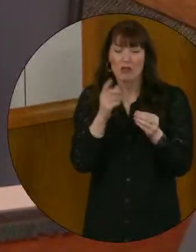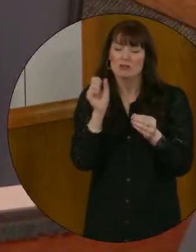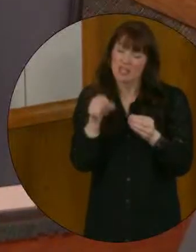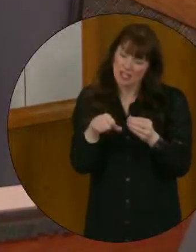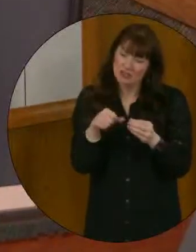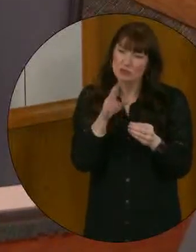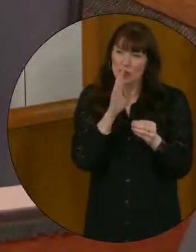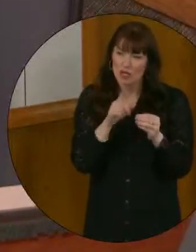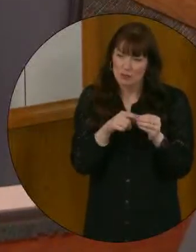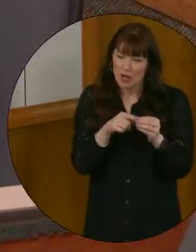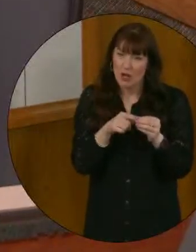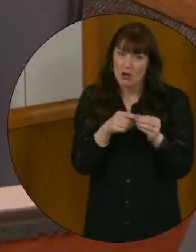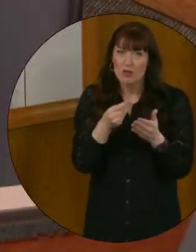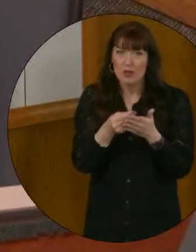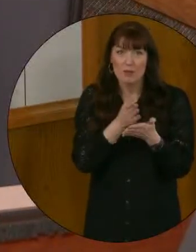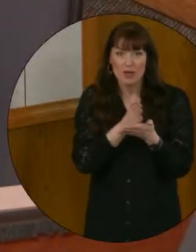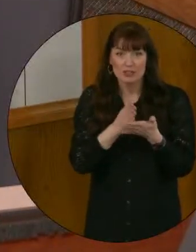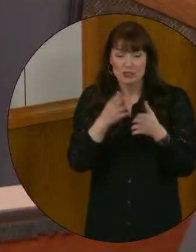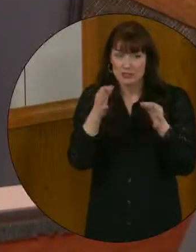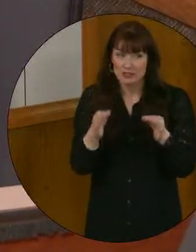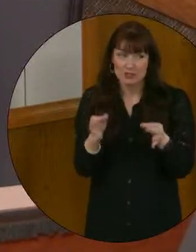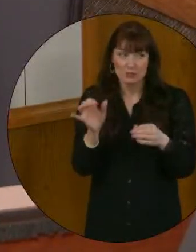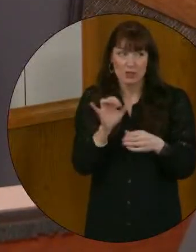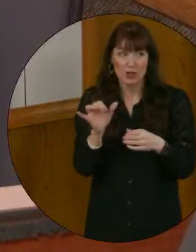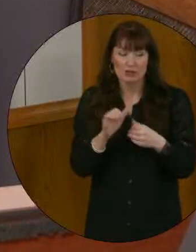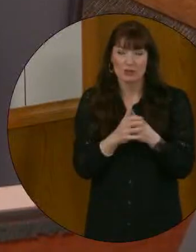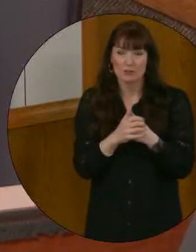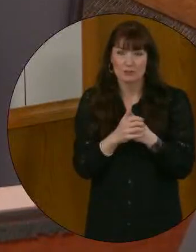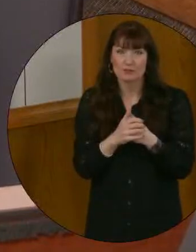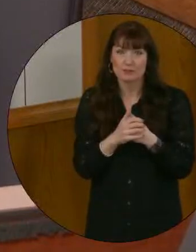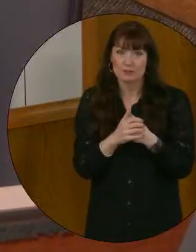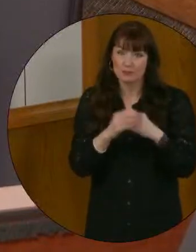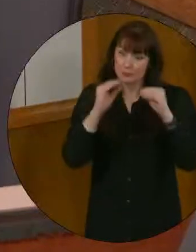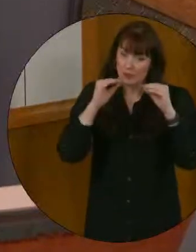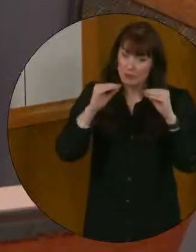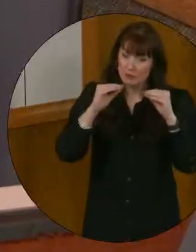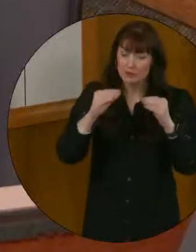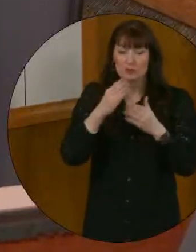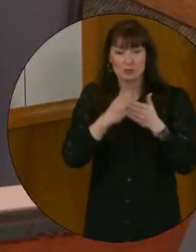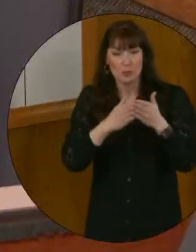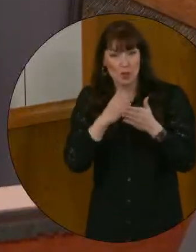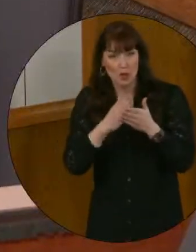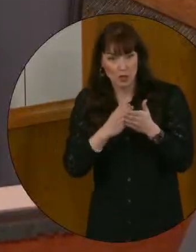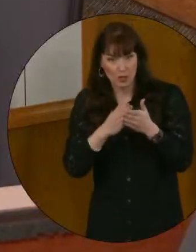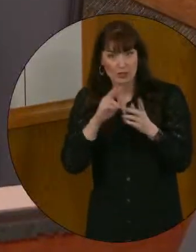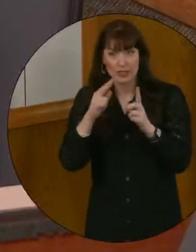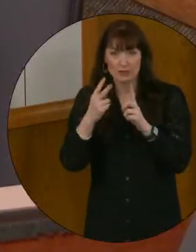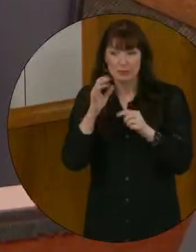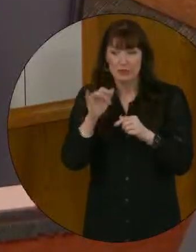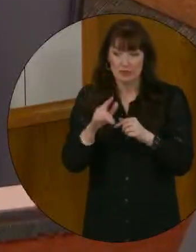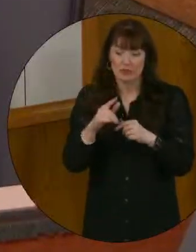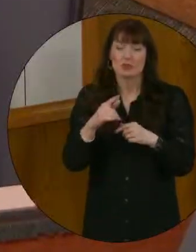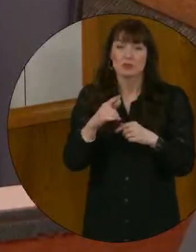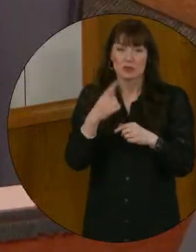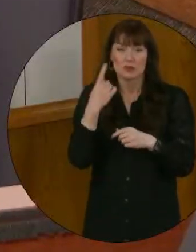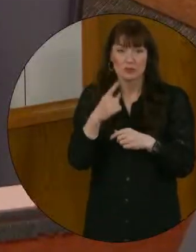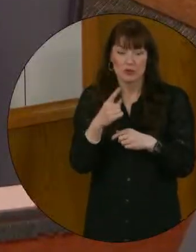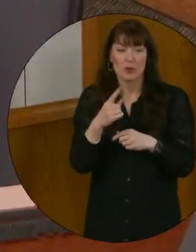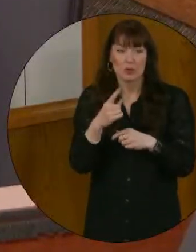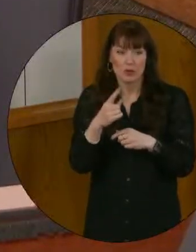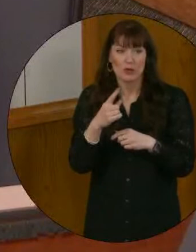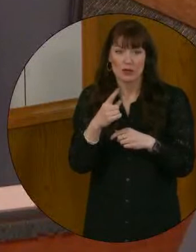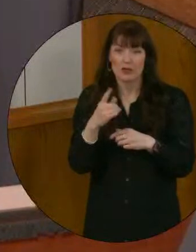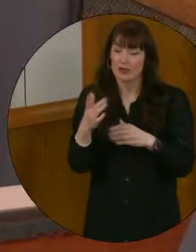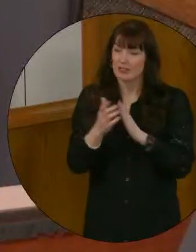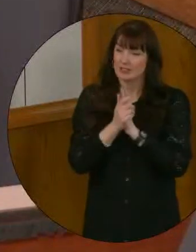budget decisions that we're looking at, but more of the instructional components that we're looking at producing as we're producing